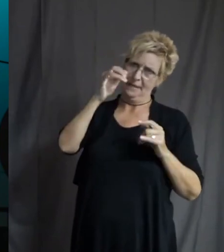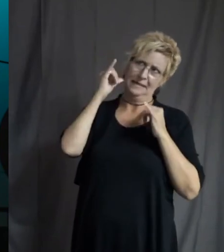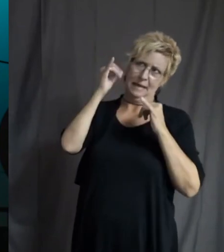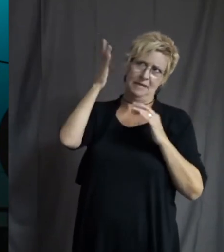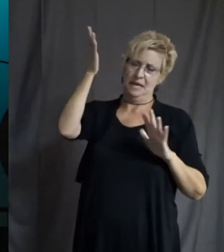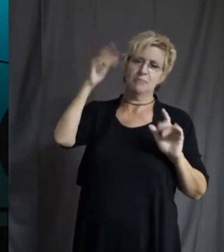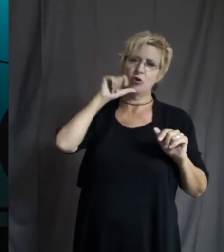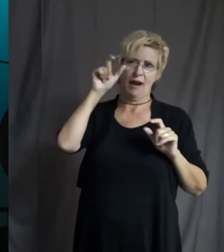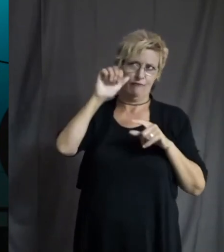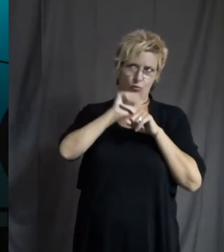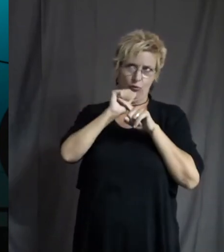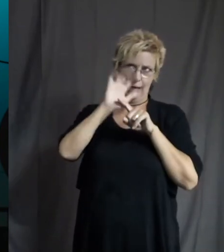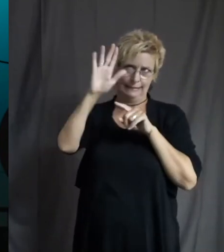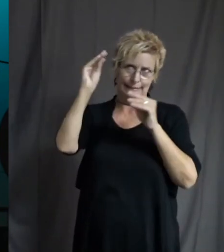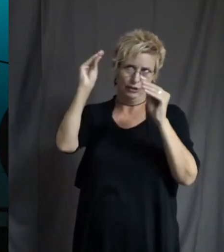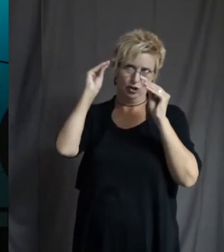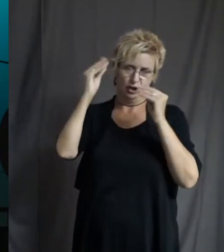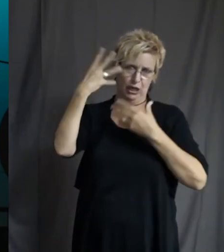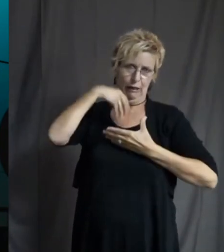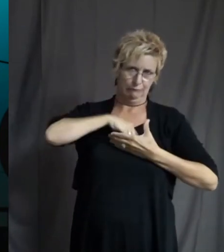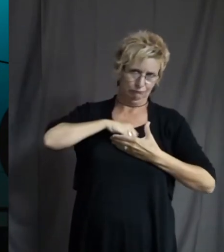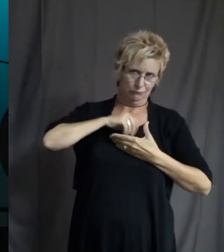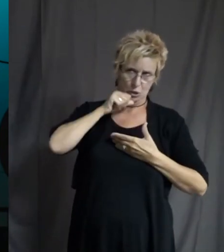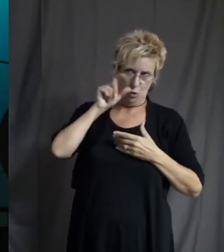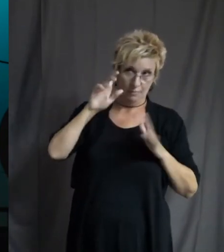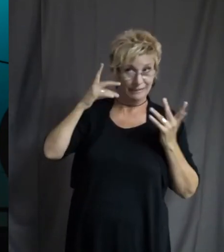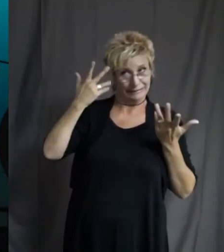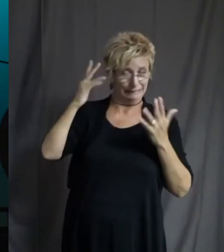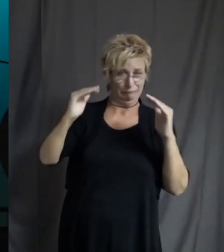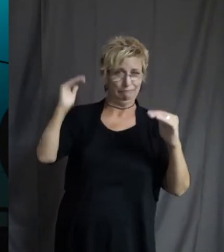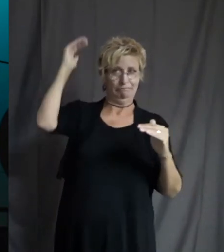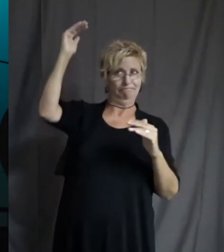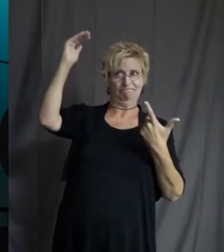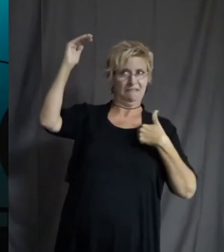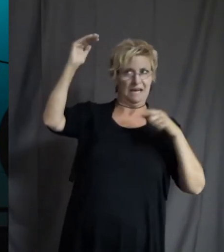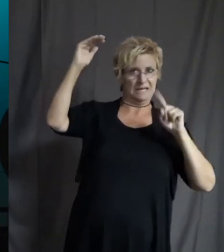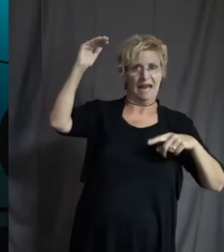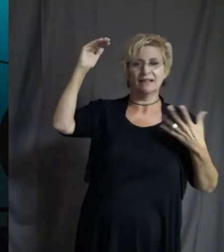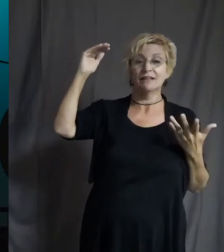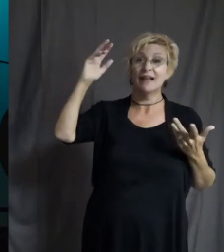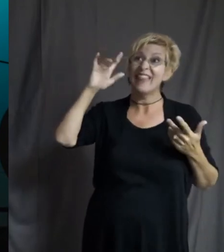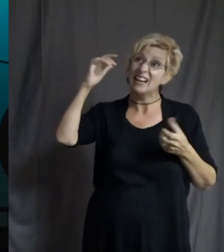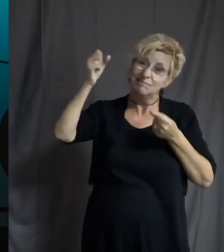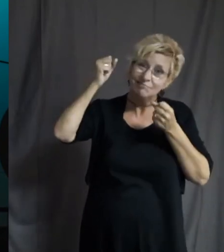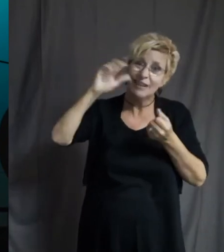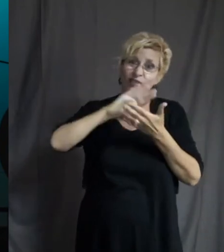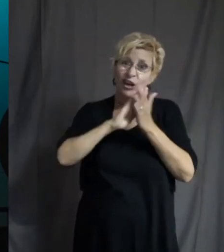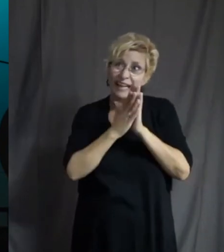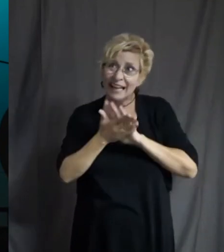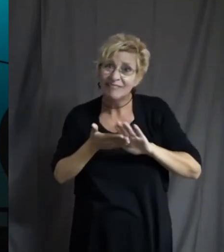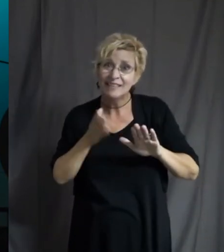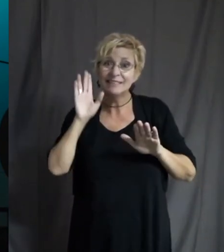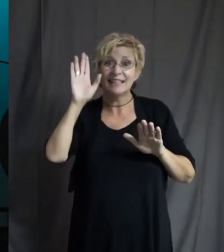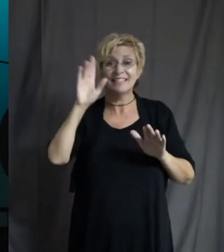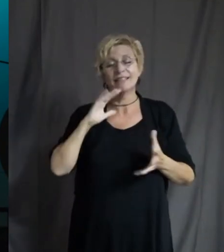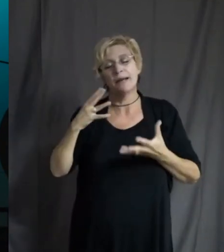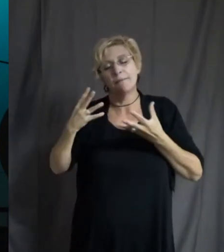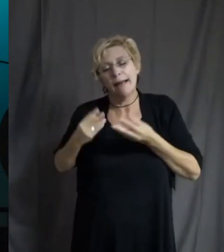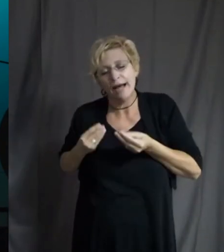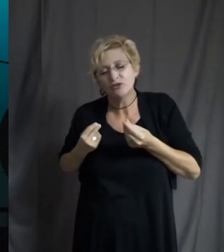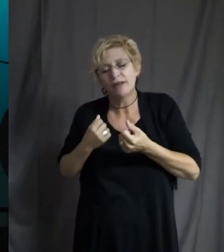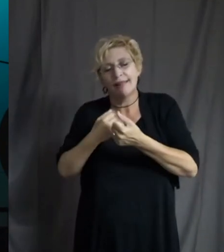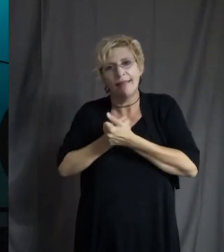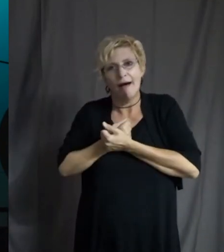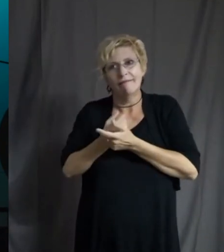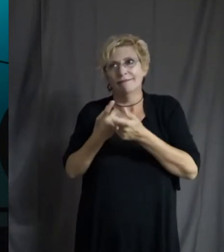to practice his teachings, to not have to practice that strong forgiveness and that compassionate love.